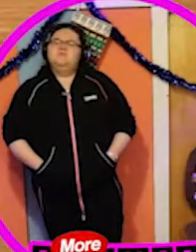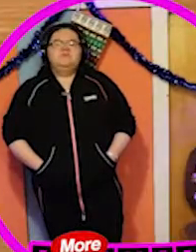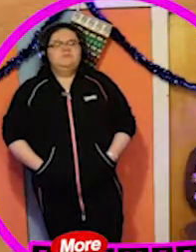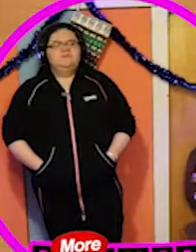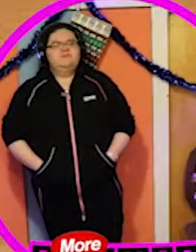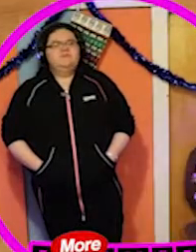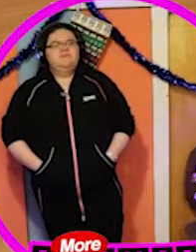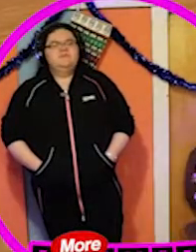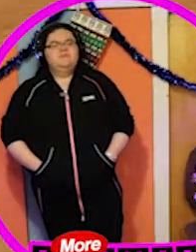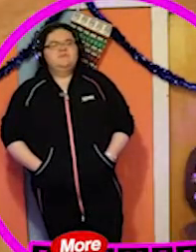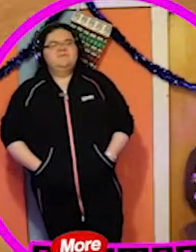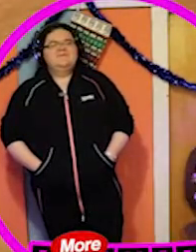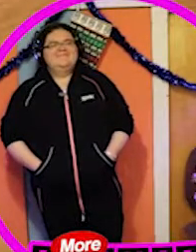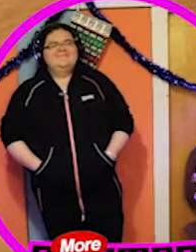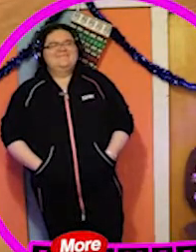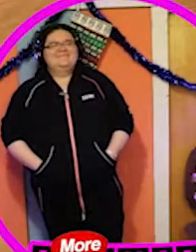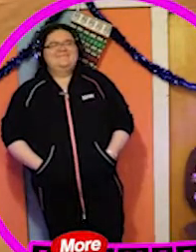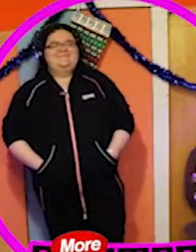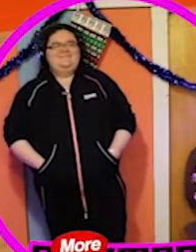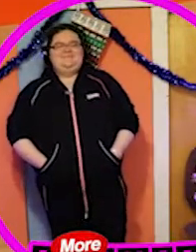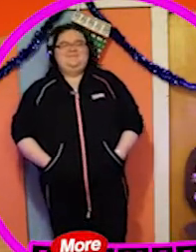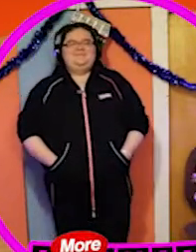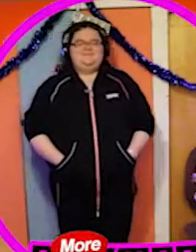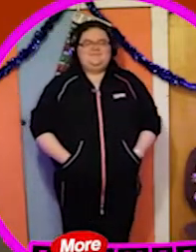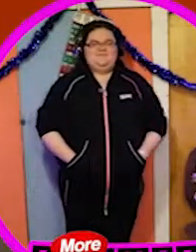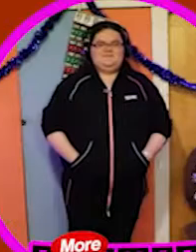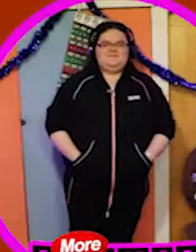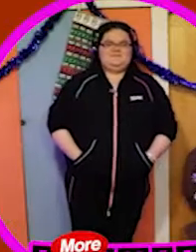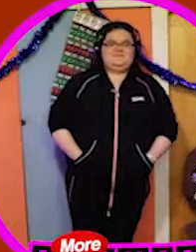Be respectful. No pushing.